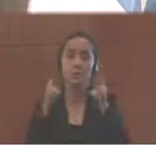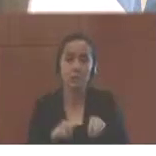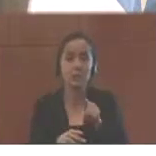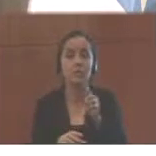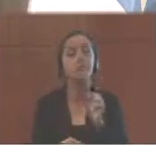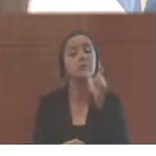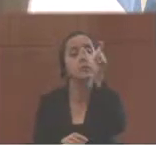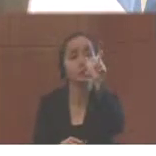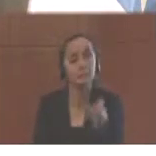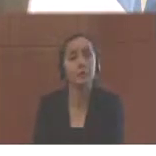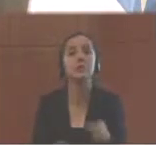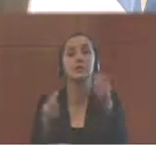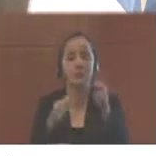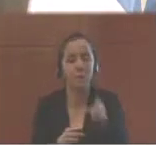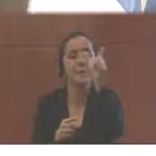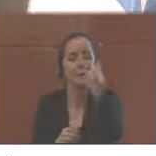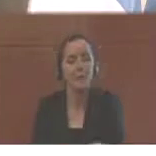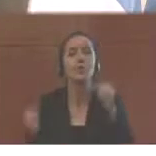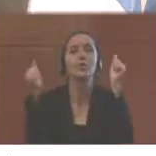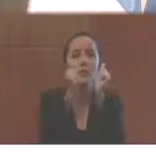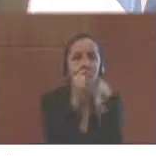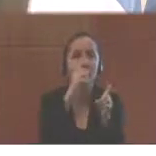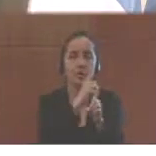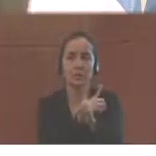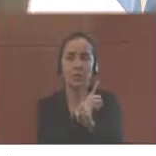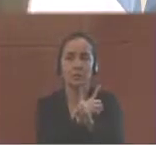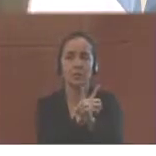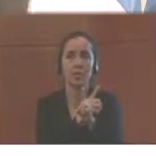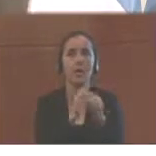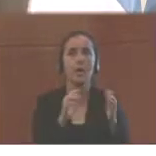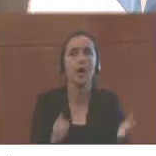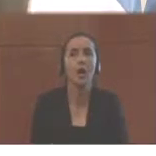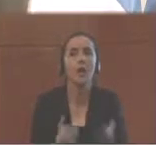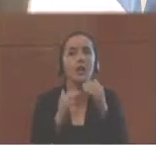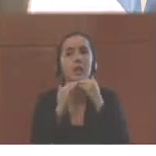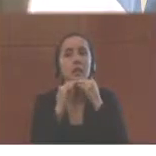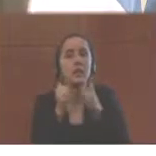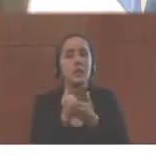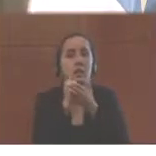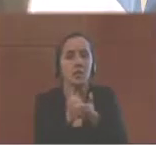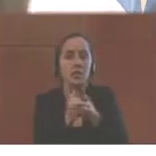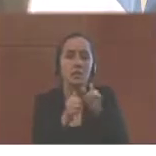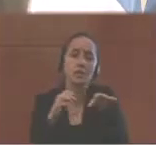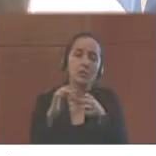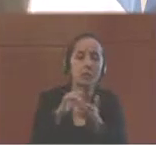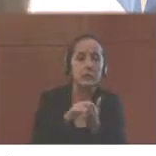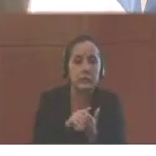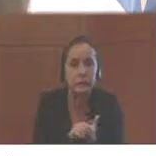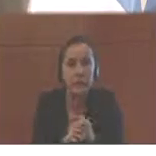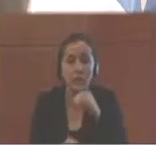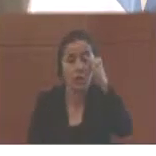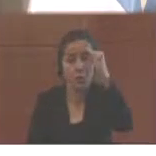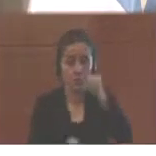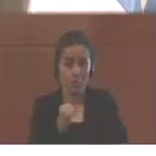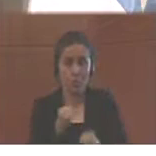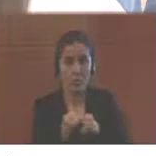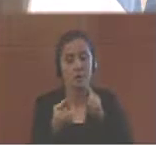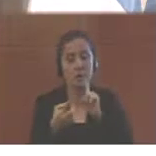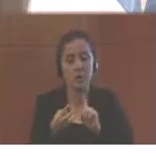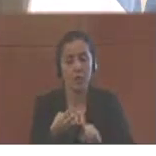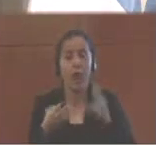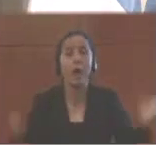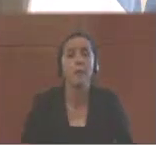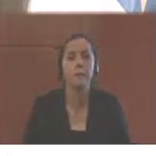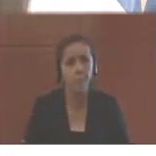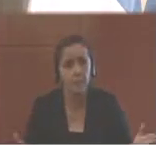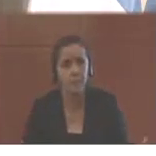youths, including the ones with disabilities, in order to reduce vulnerabilities of the social risks, and